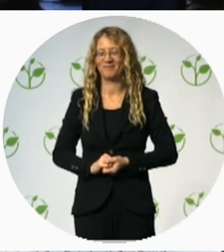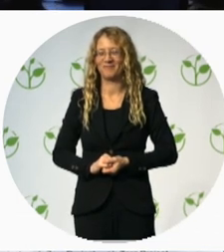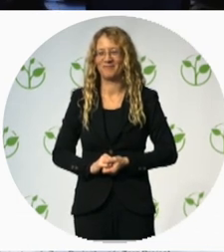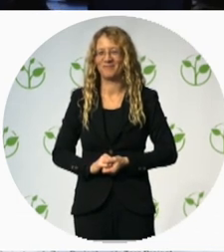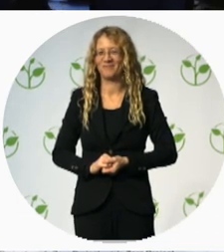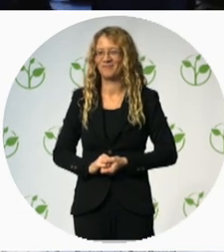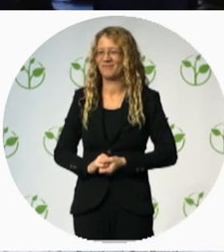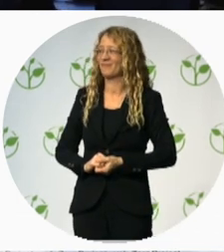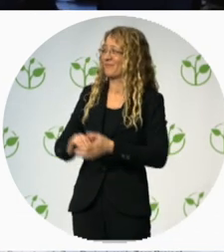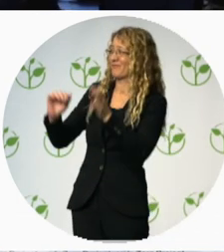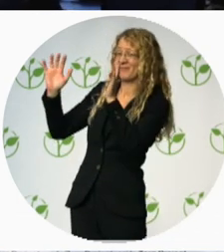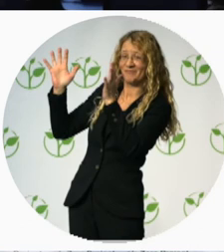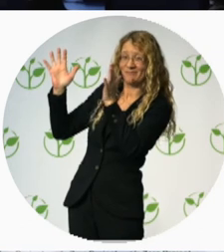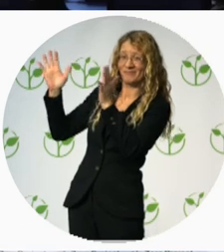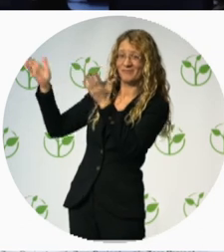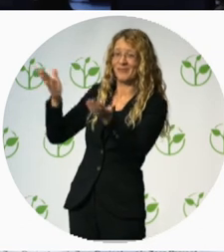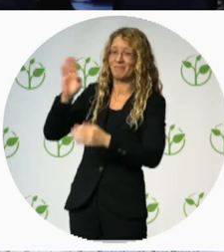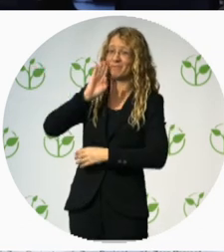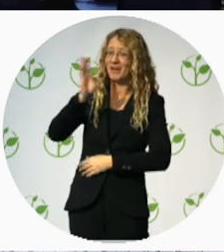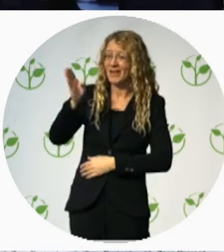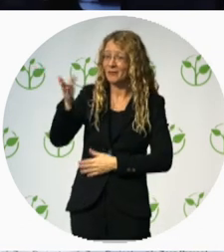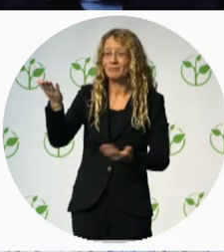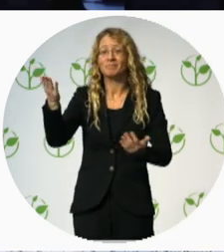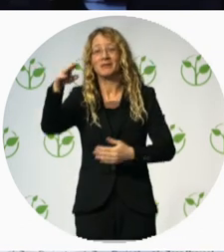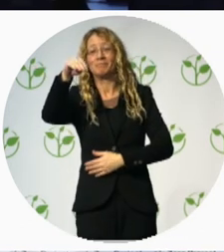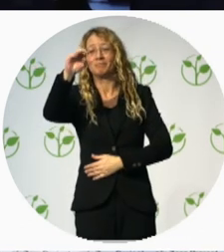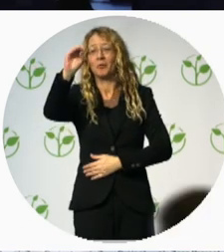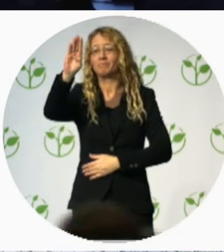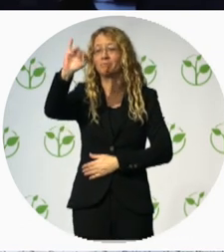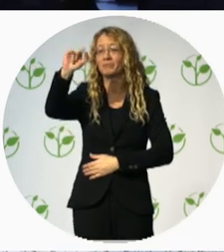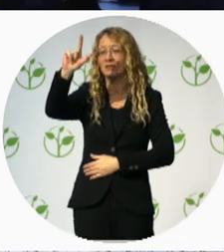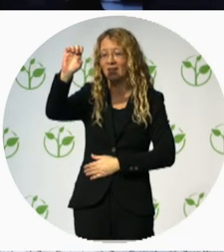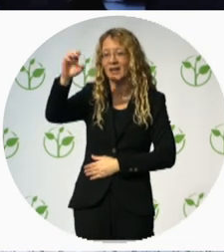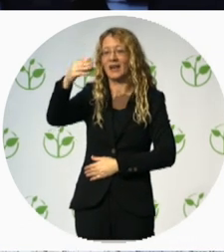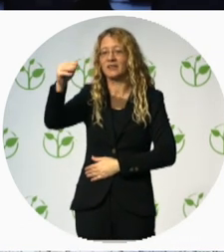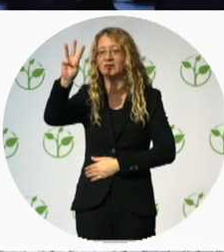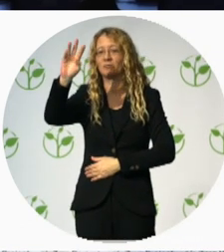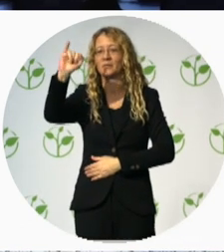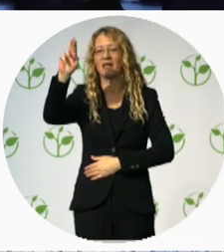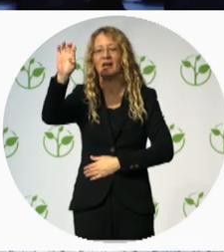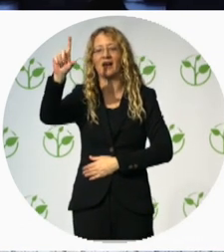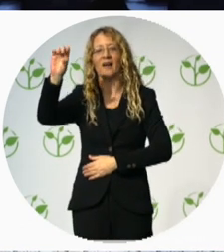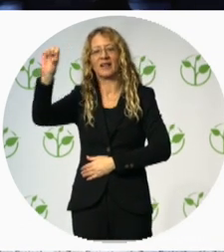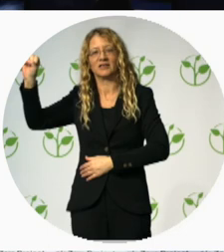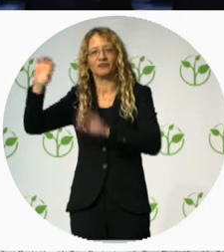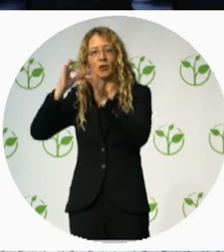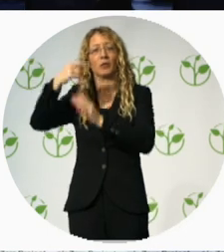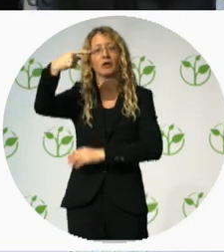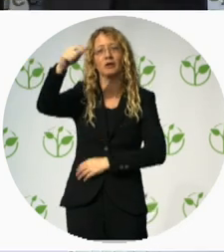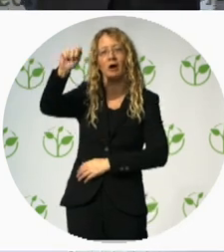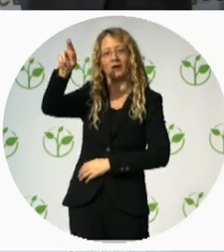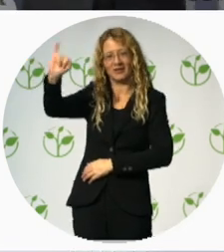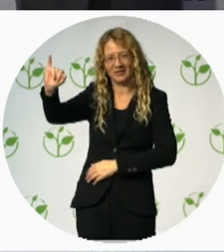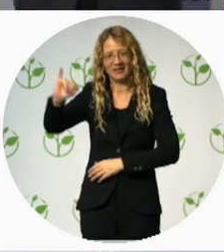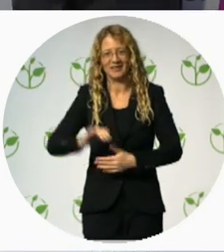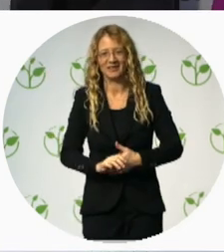Congratulations to the Mobile and Wireless Forum from Belgium. The Mobile and Wireless Forum is an international association of companies with an interest